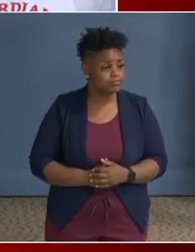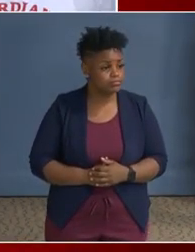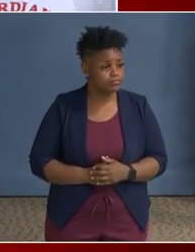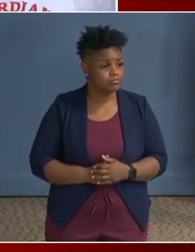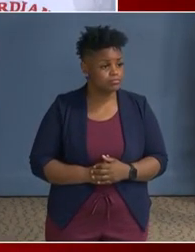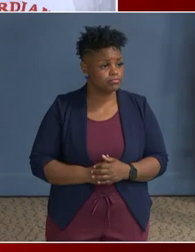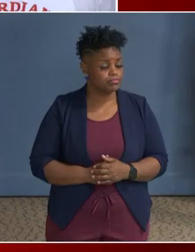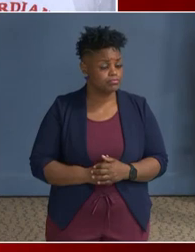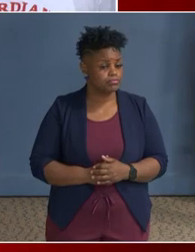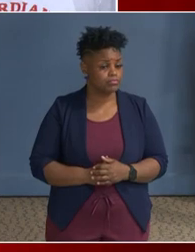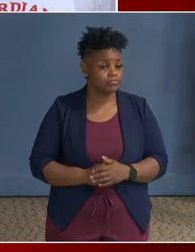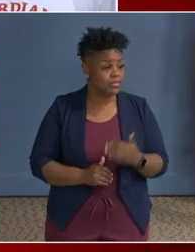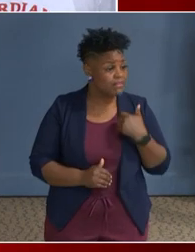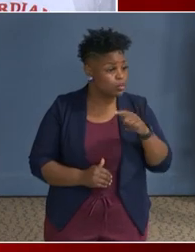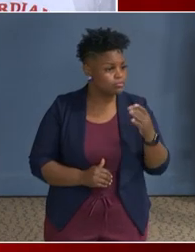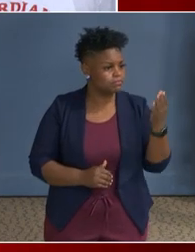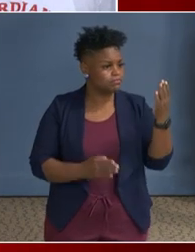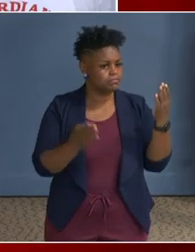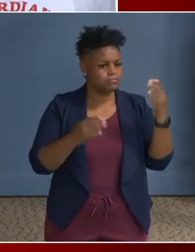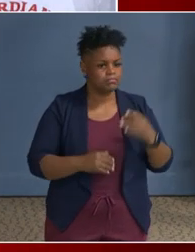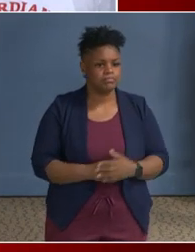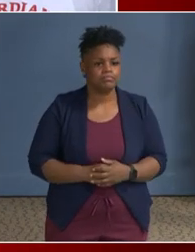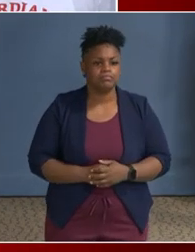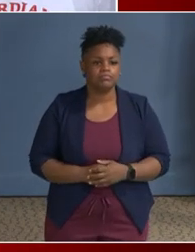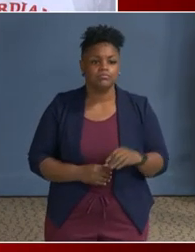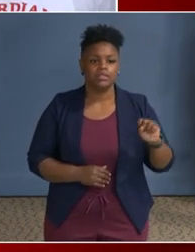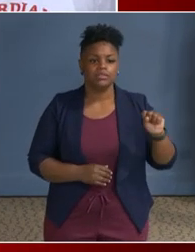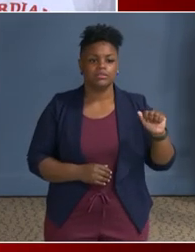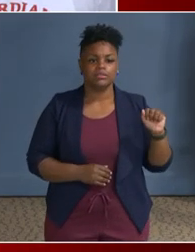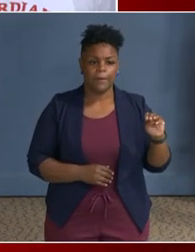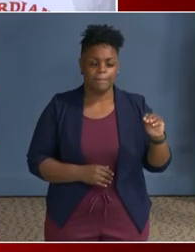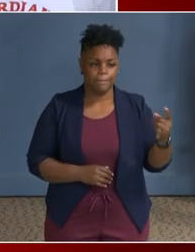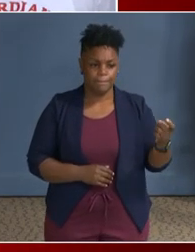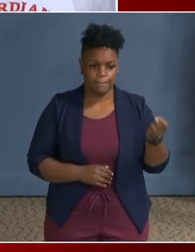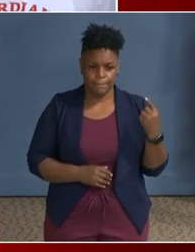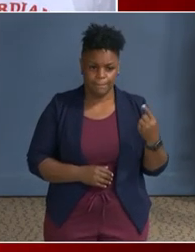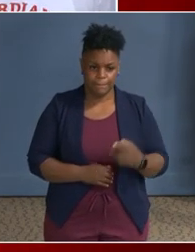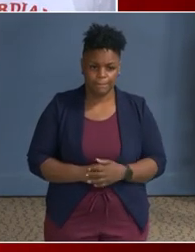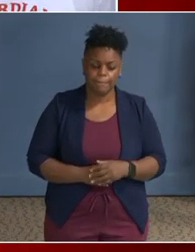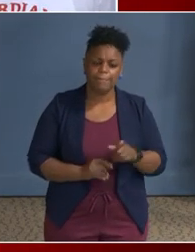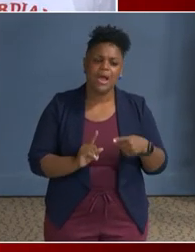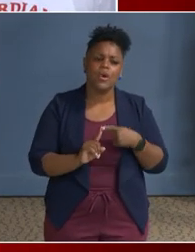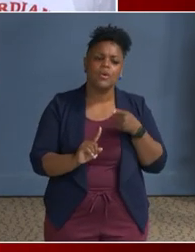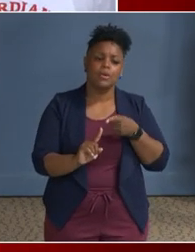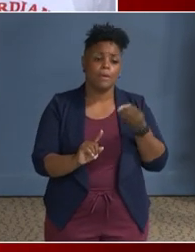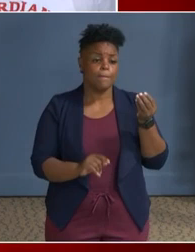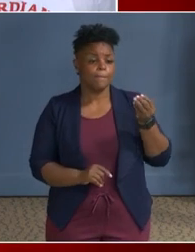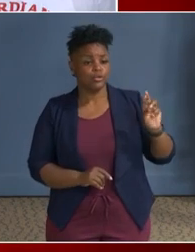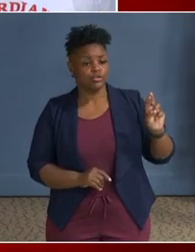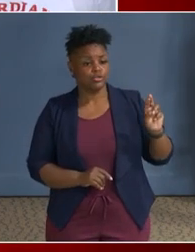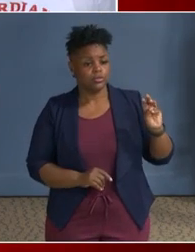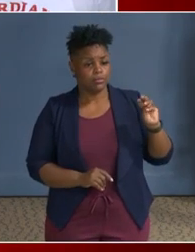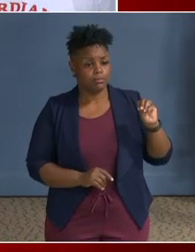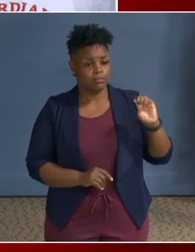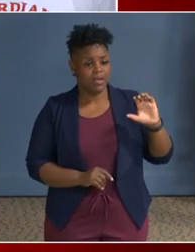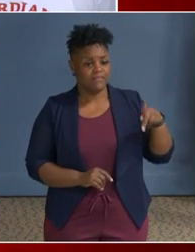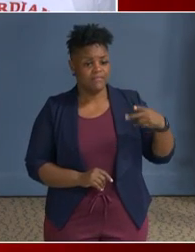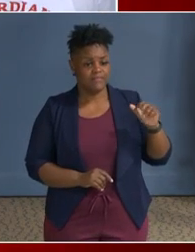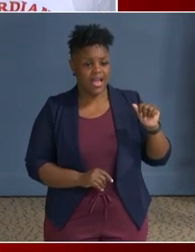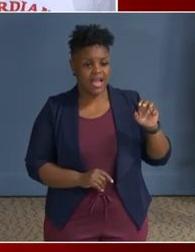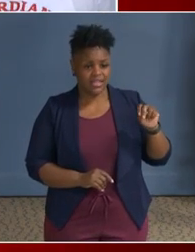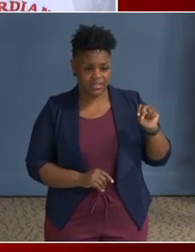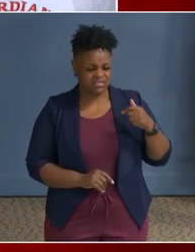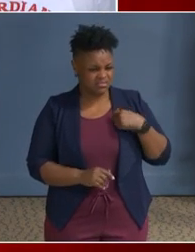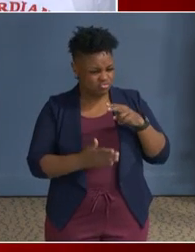Any questions? Yes, Sam. Mayor, I just wanted to ask you, Ms. McFadden. We'd heard that the mother, I read somewhere the